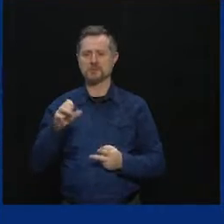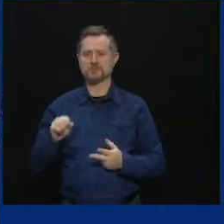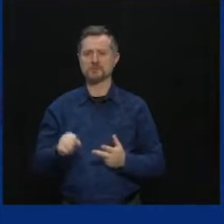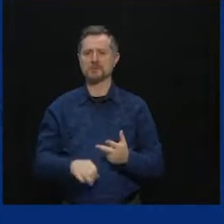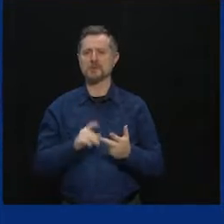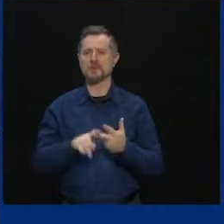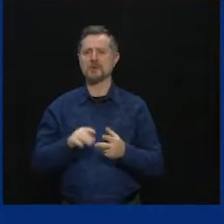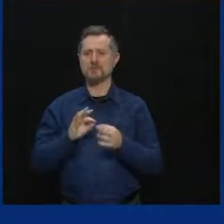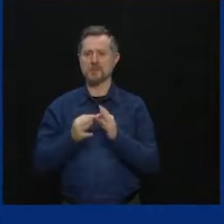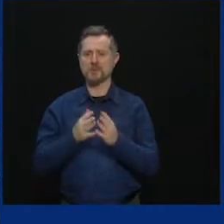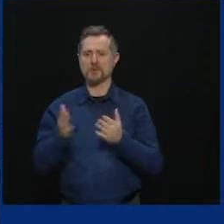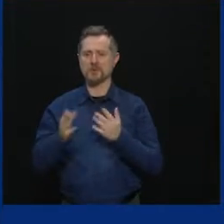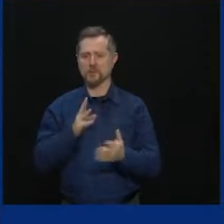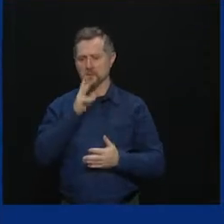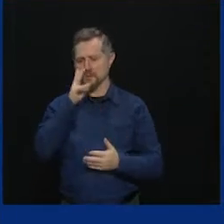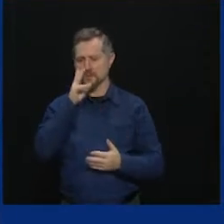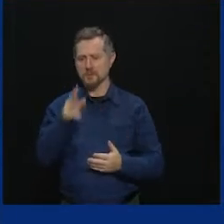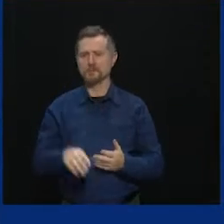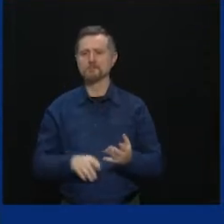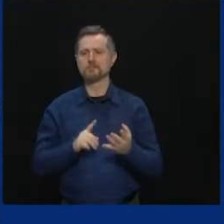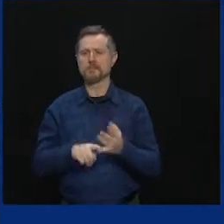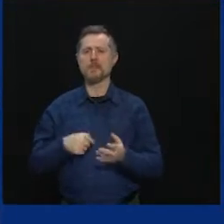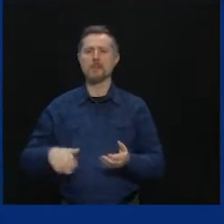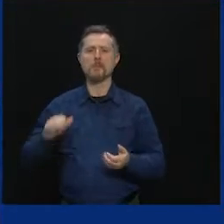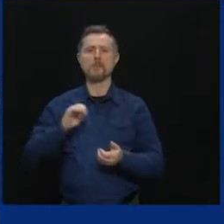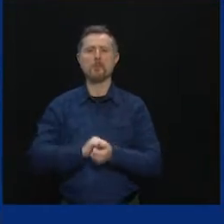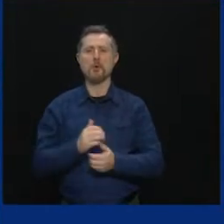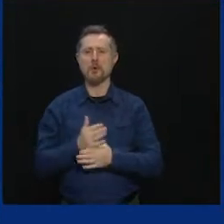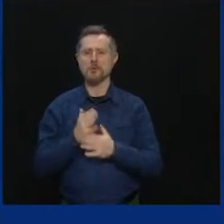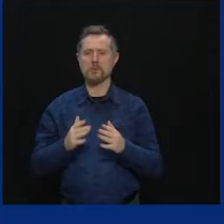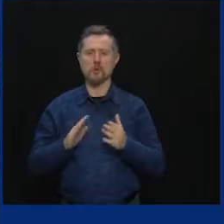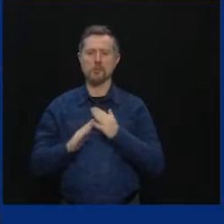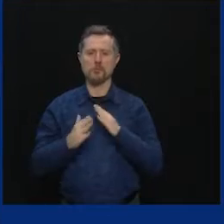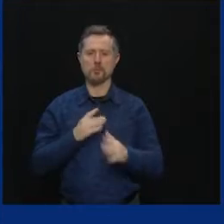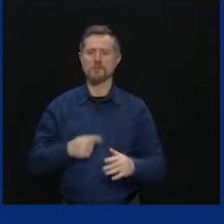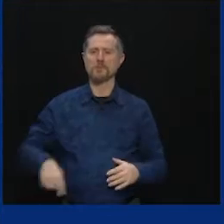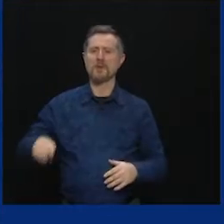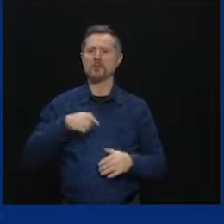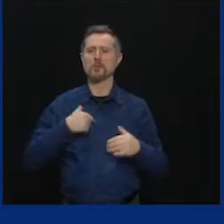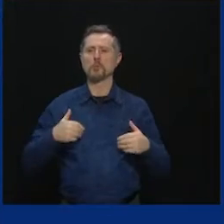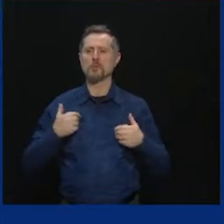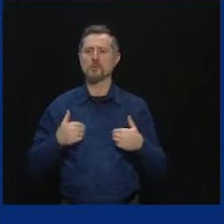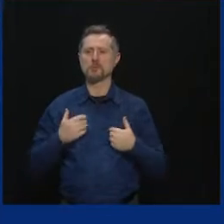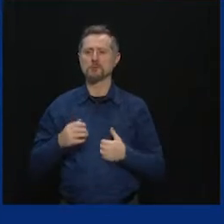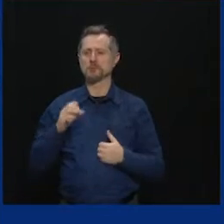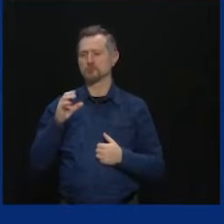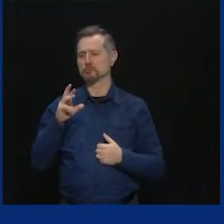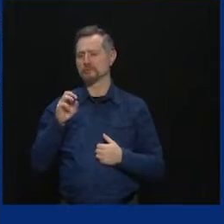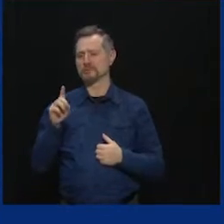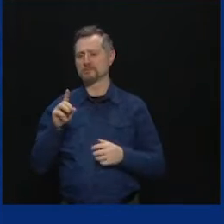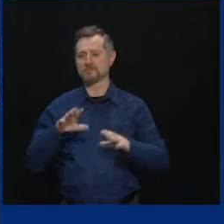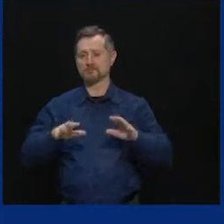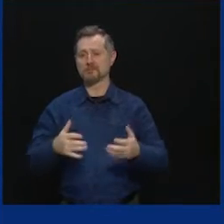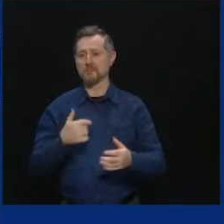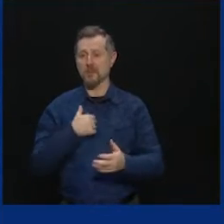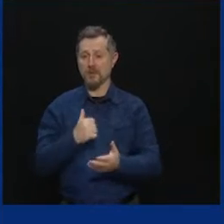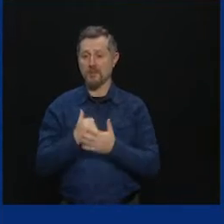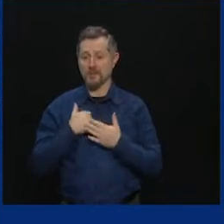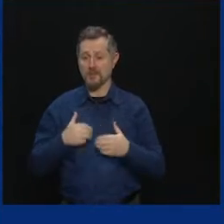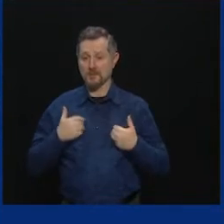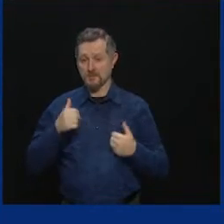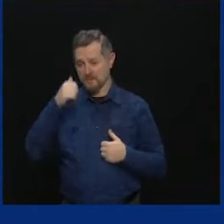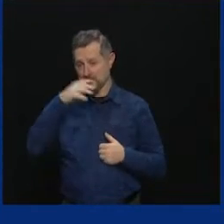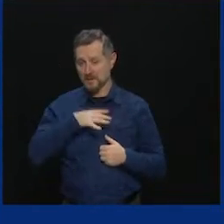Westchester, to join our partners in the community like Youth Cred, who are turning young men who have been in